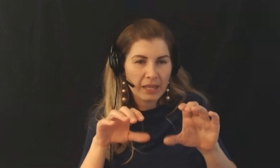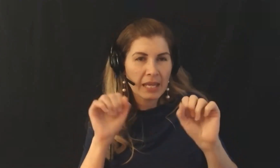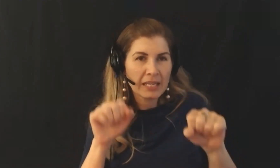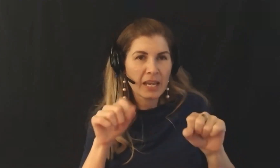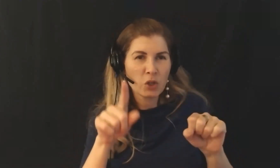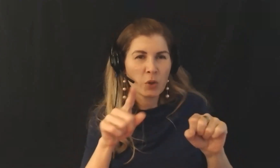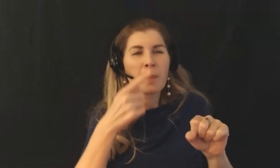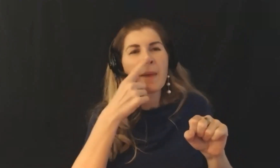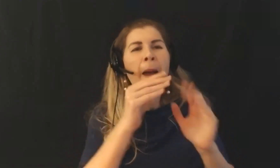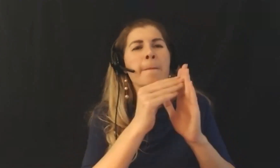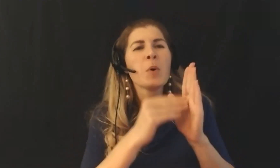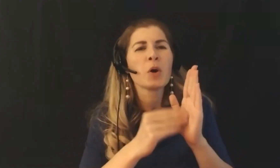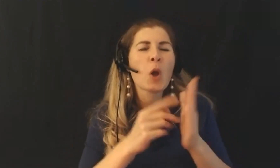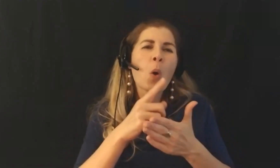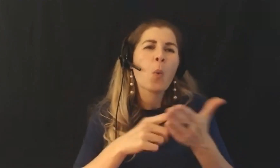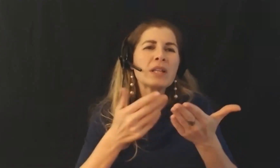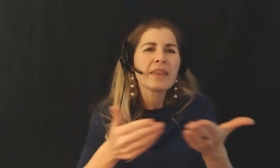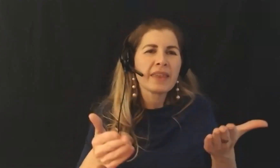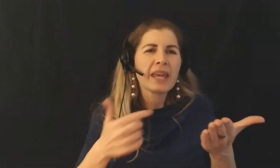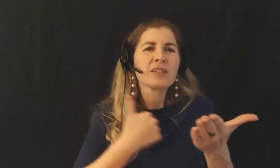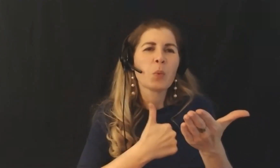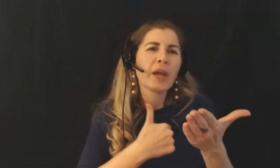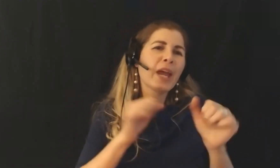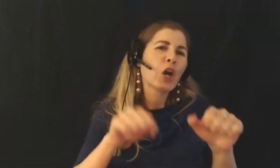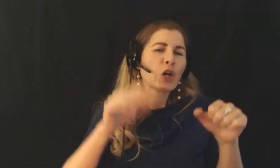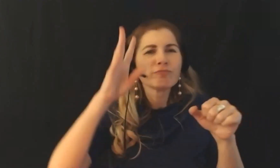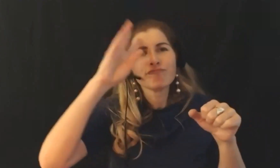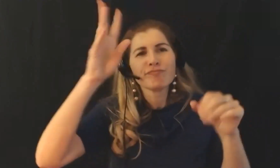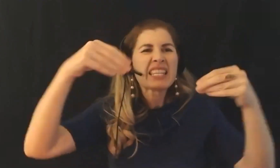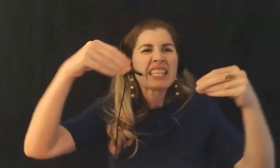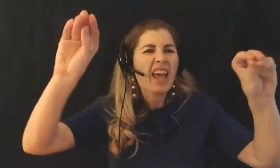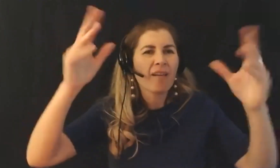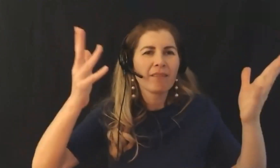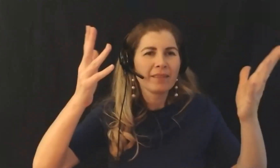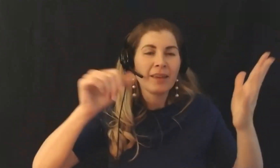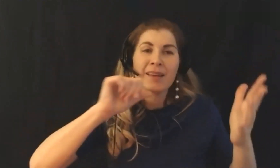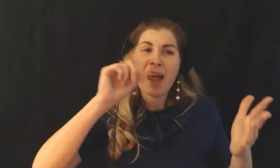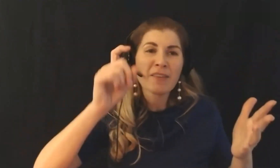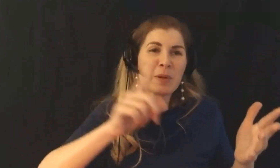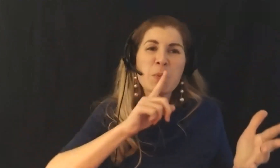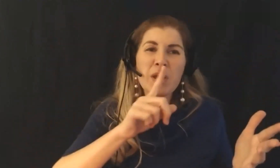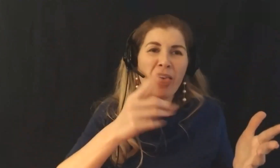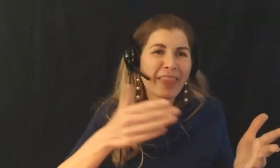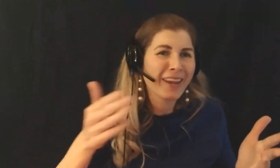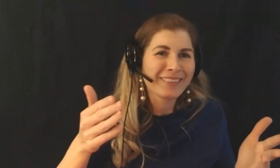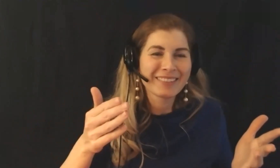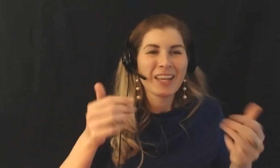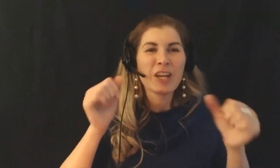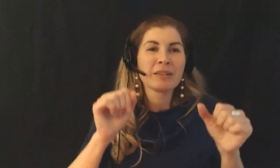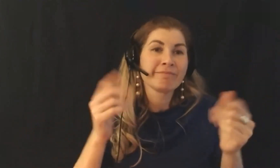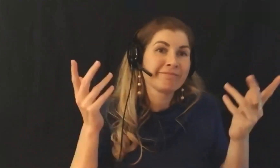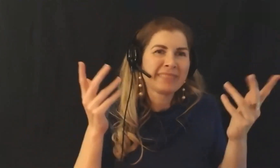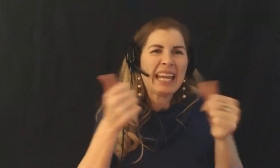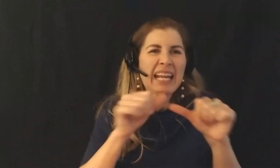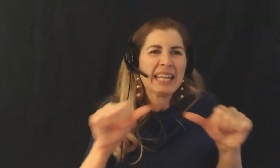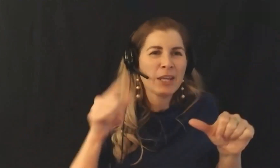list some products that we could sell? Random things. Totally random things. They don't have to exist. They could be existing in real life, whatever you